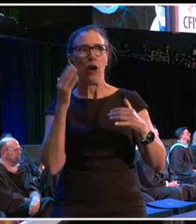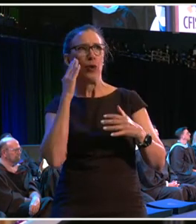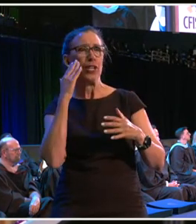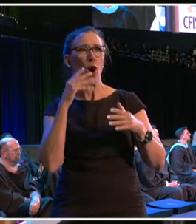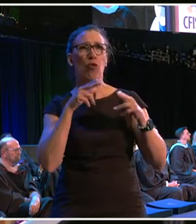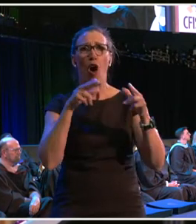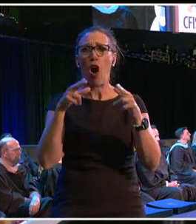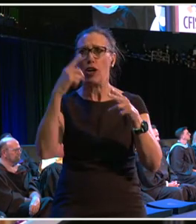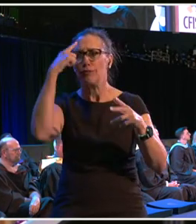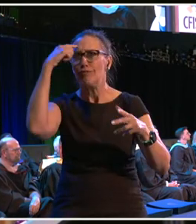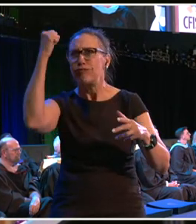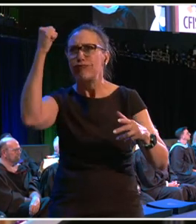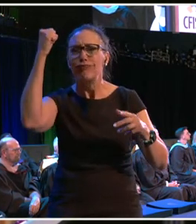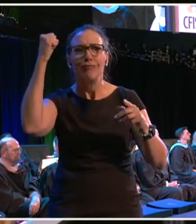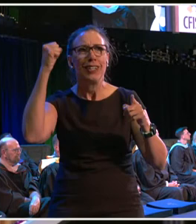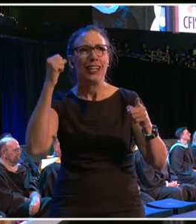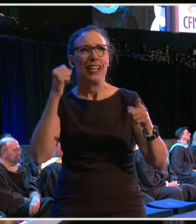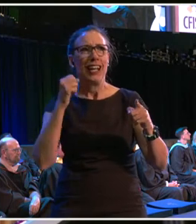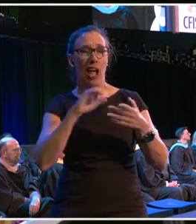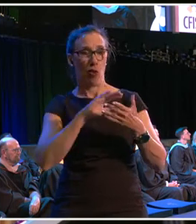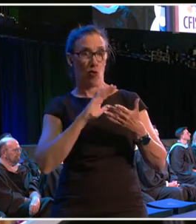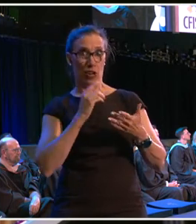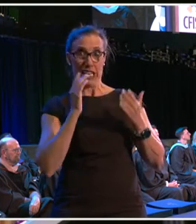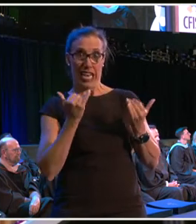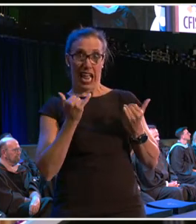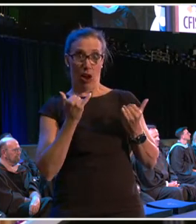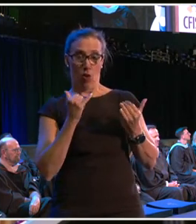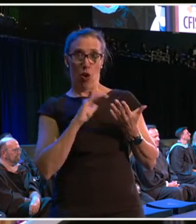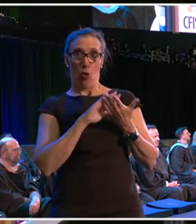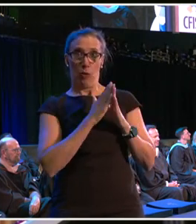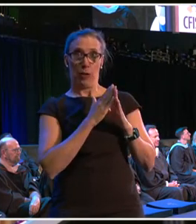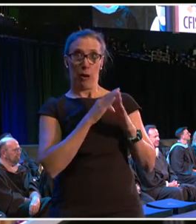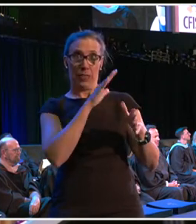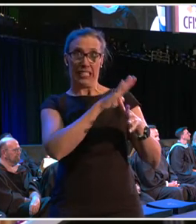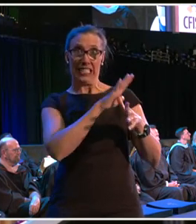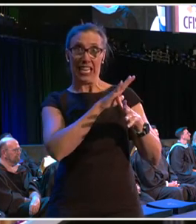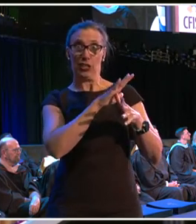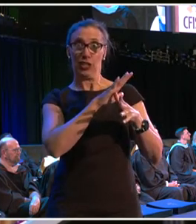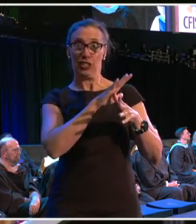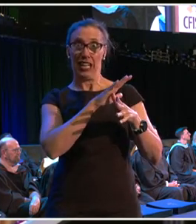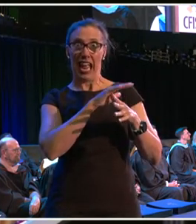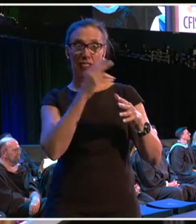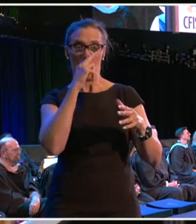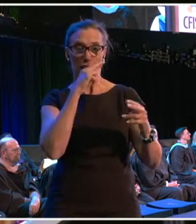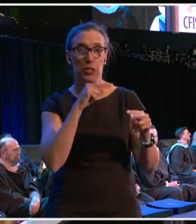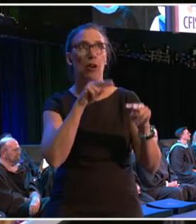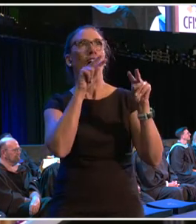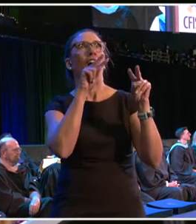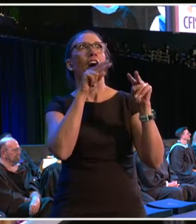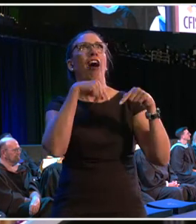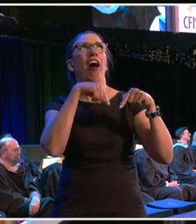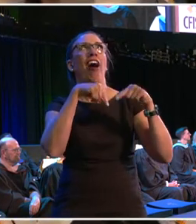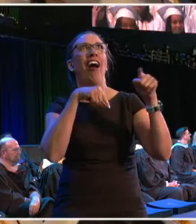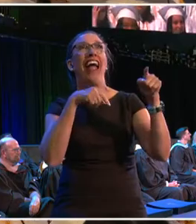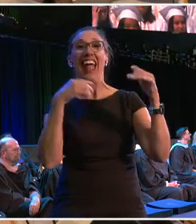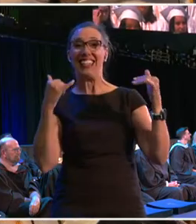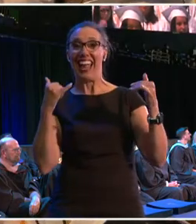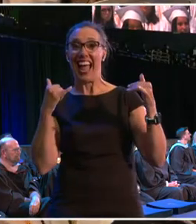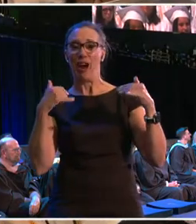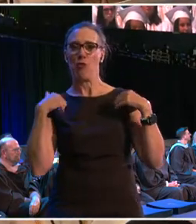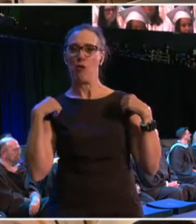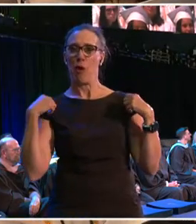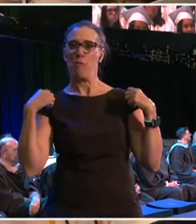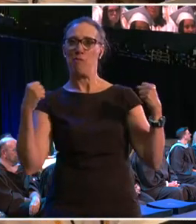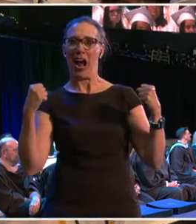by heart, became the seniors the freshmen are afraid of, but look up to, and have found our place as Mighty Ridge